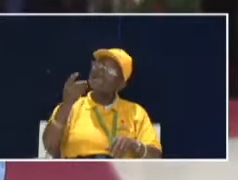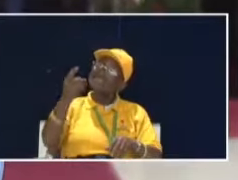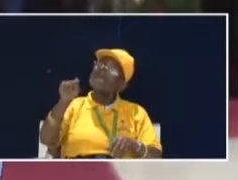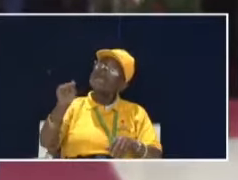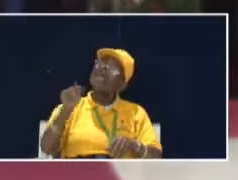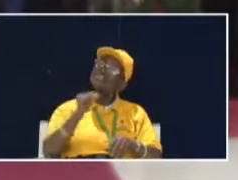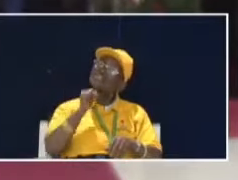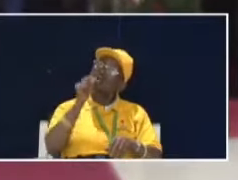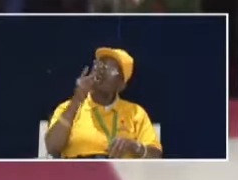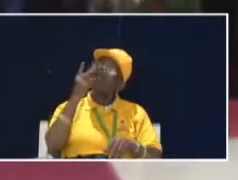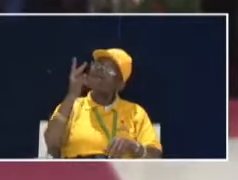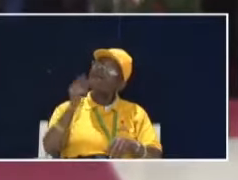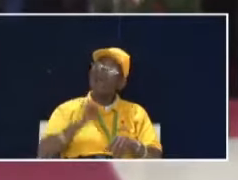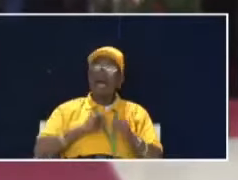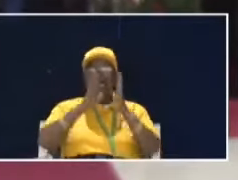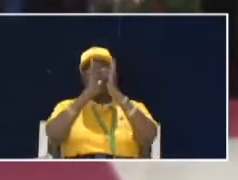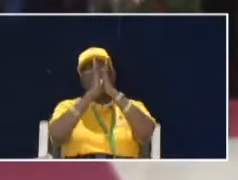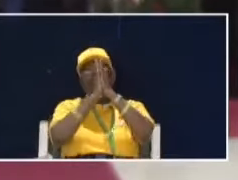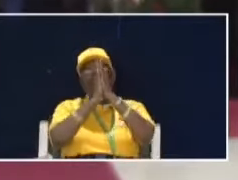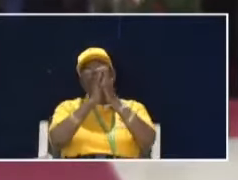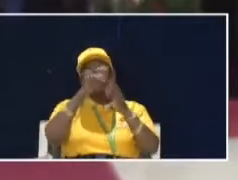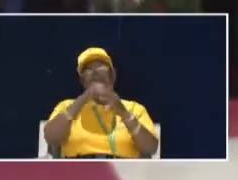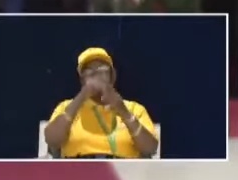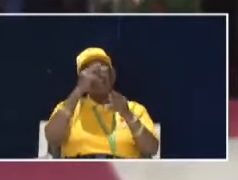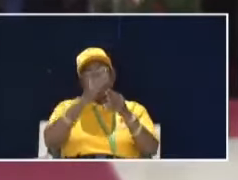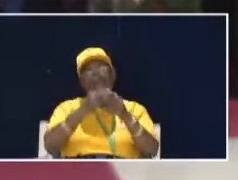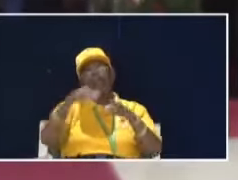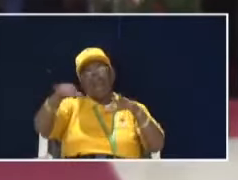I pray in the name that's above every other name,